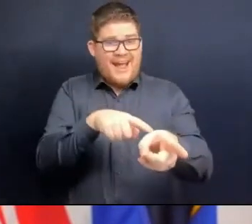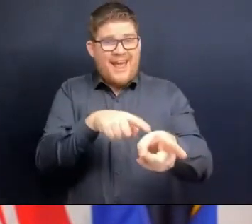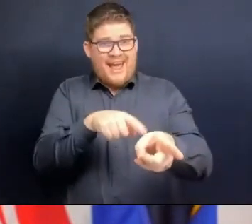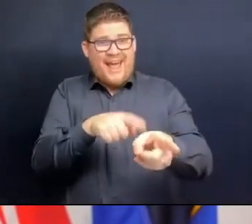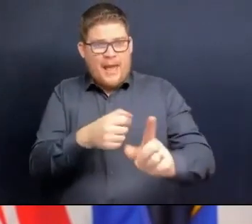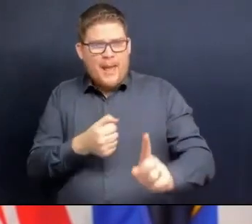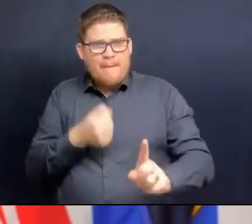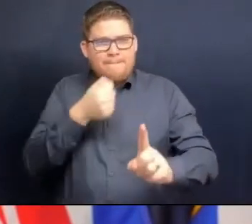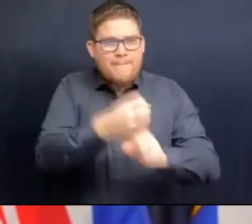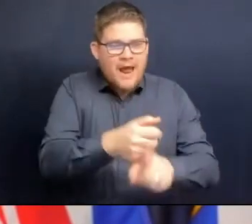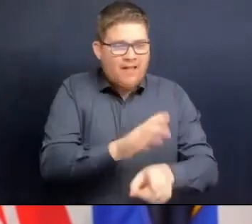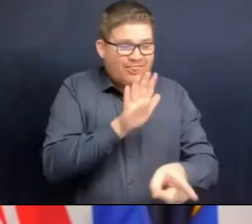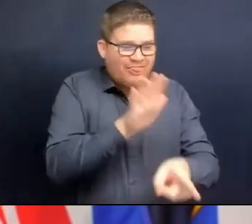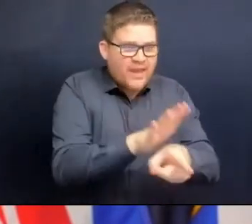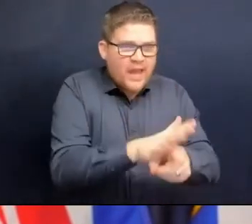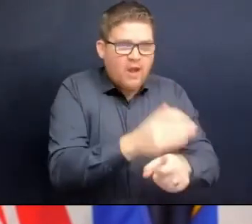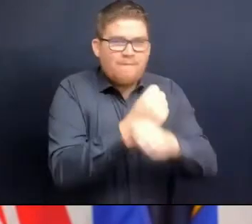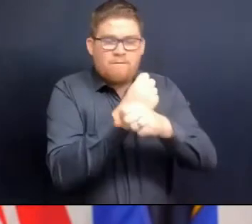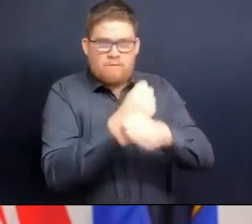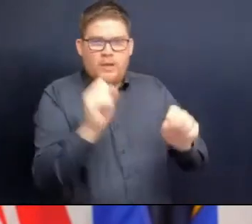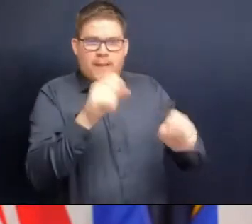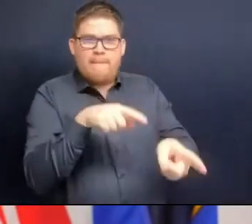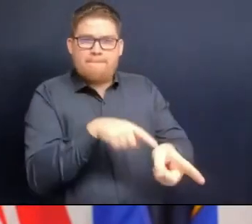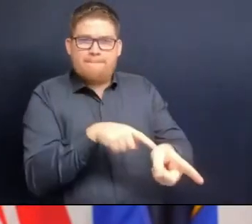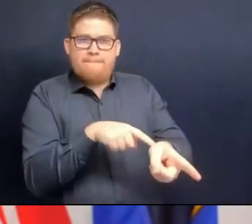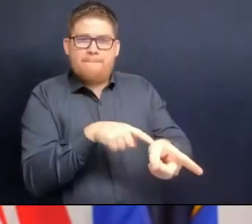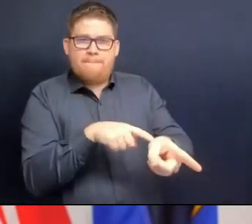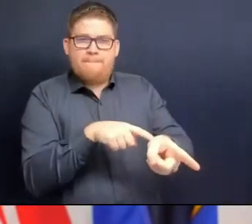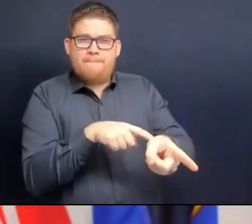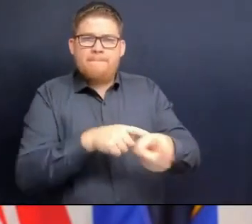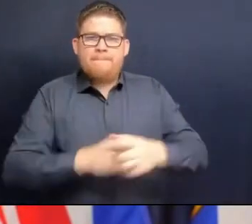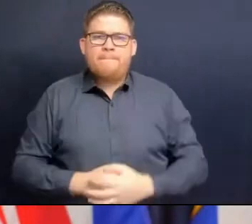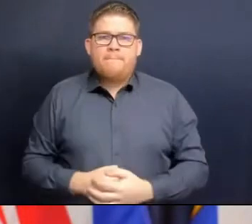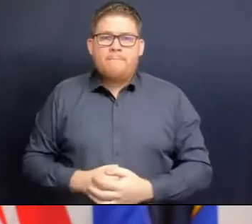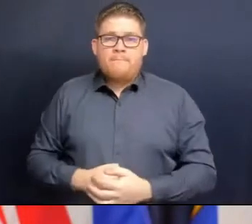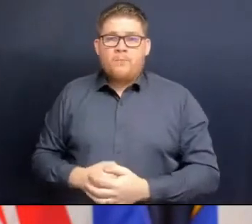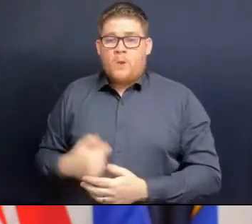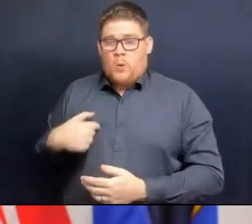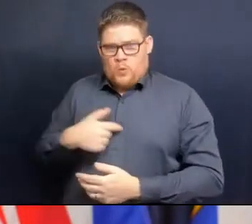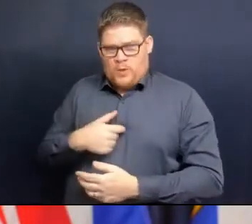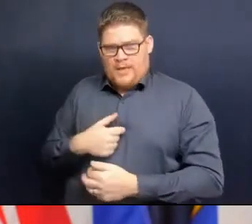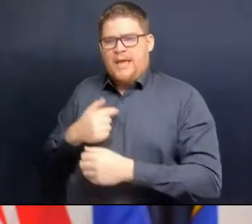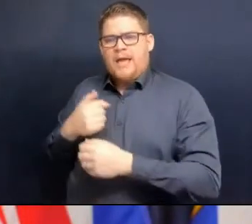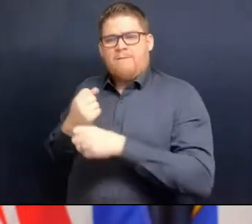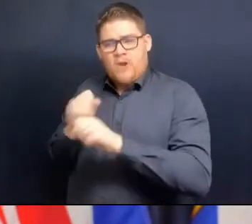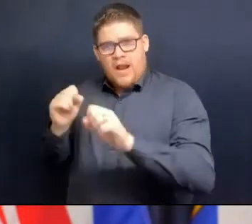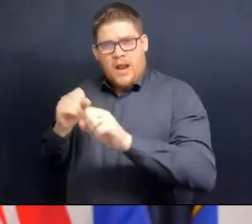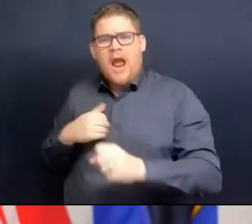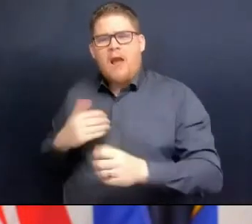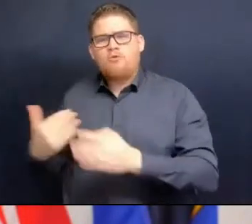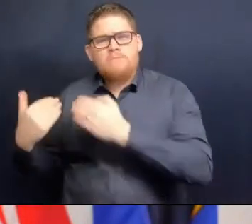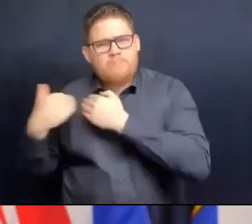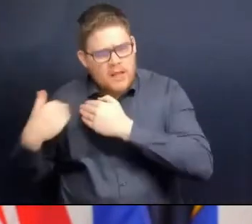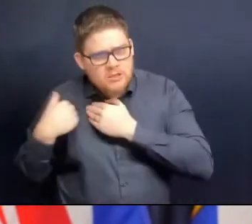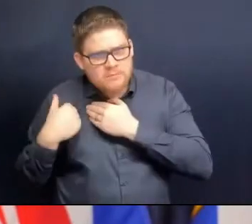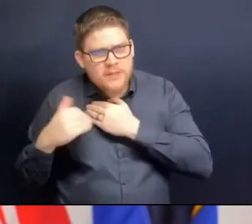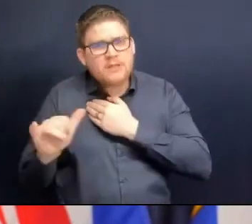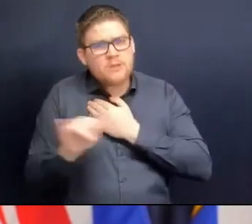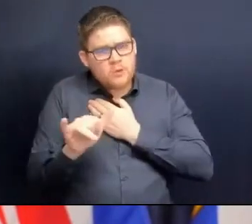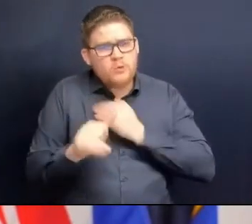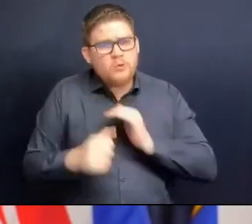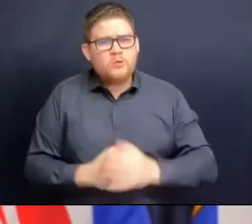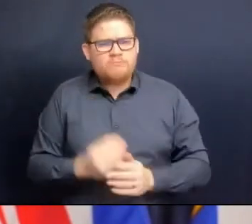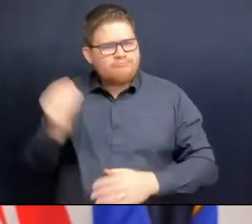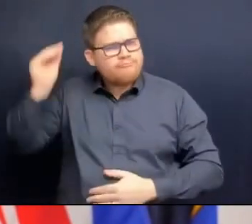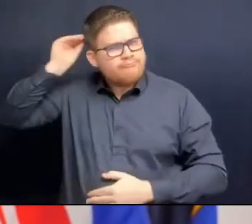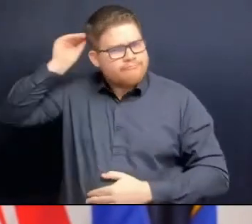There is no rights without responsibilities. And, you know, I have to say that